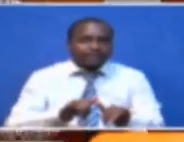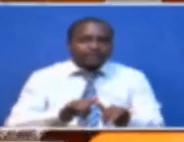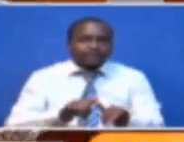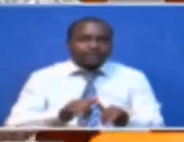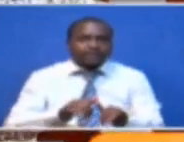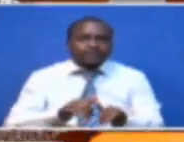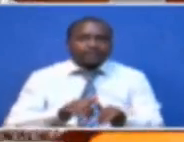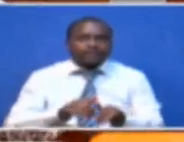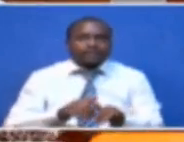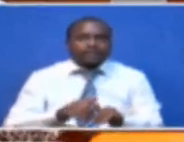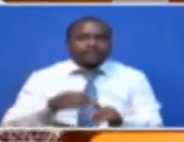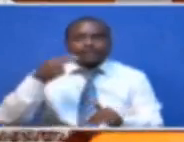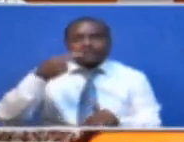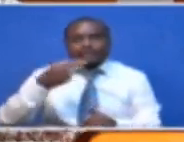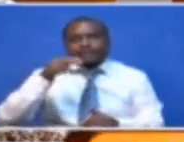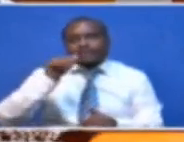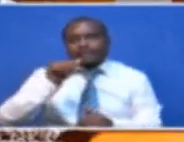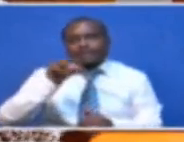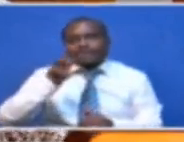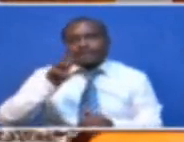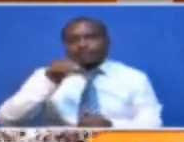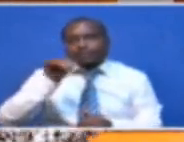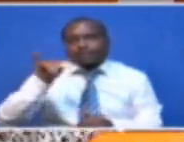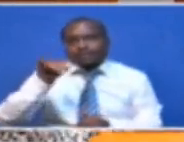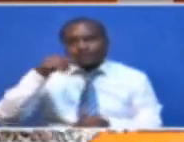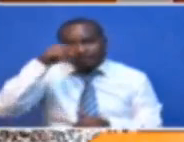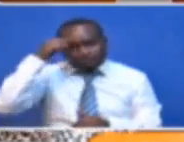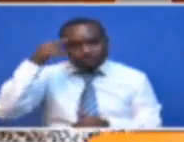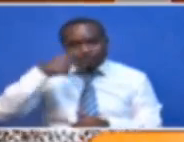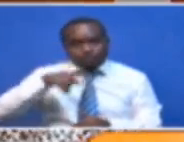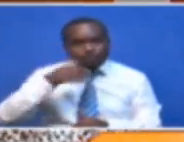Hawaii. Because we telephoned in Nairobi,